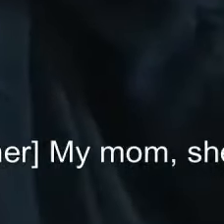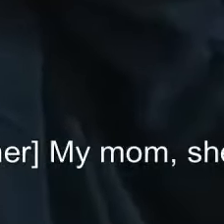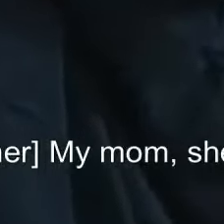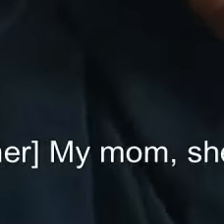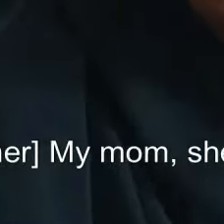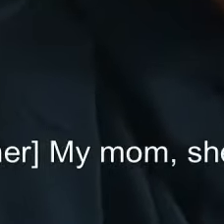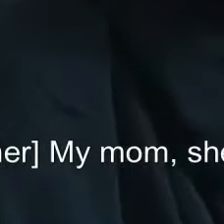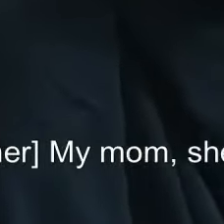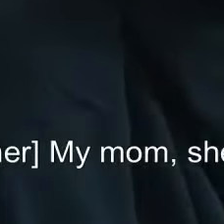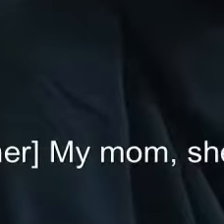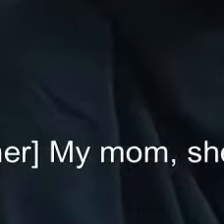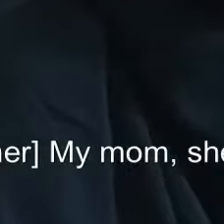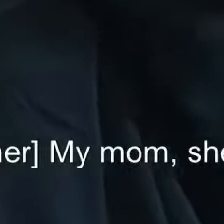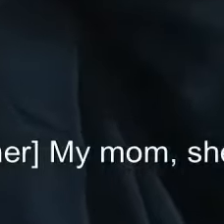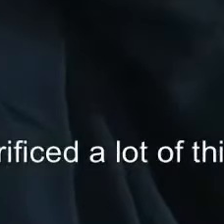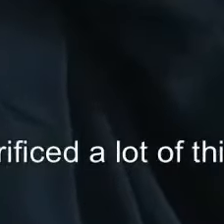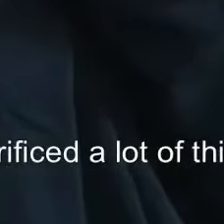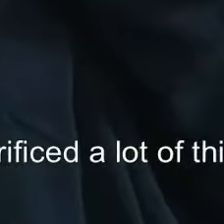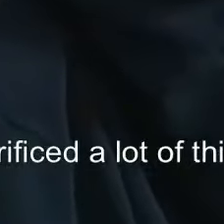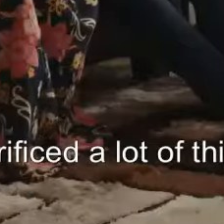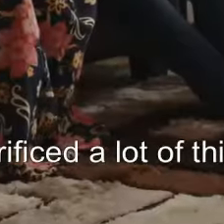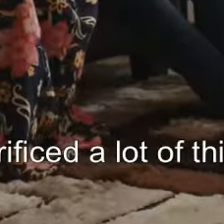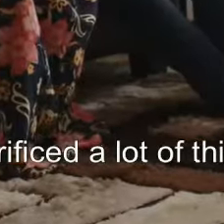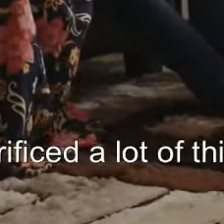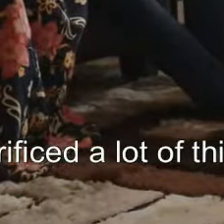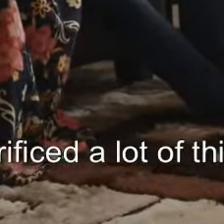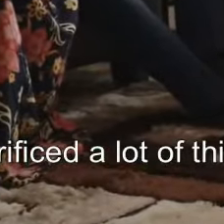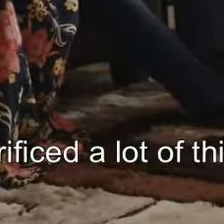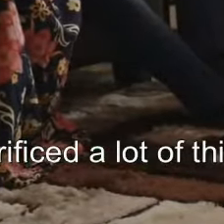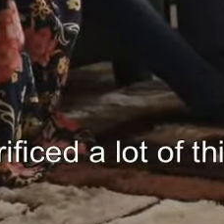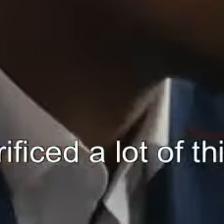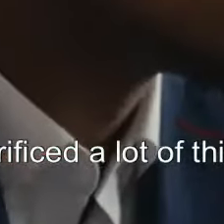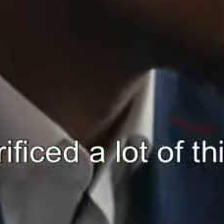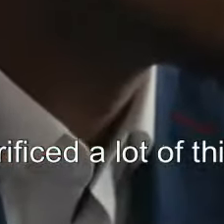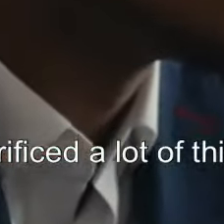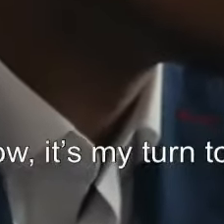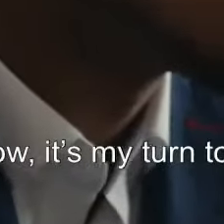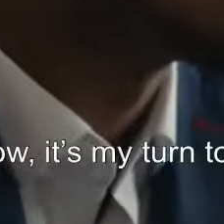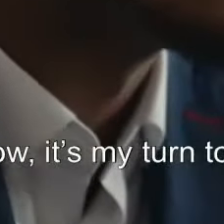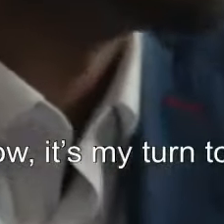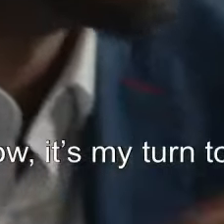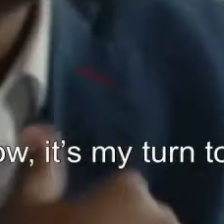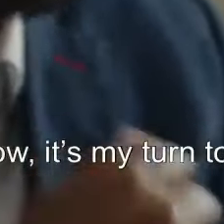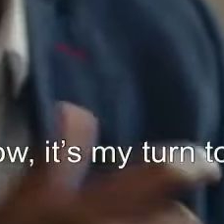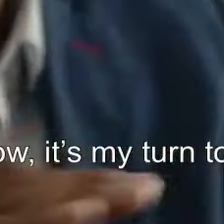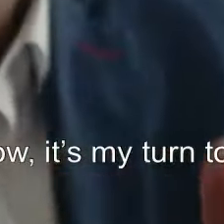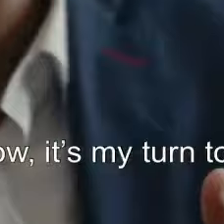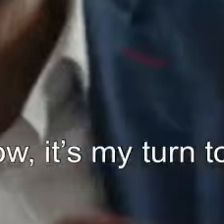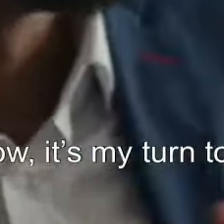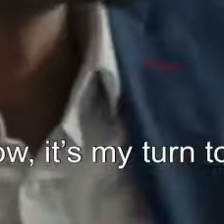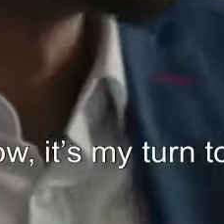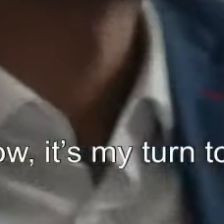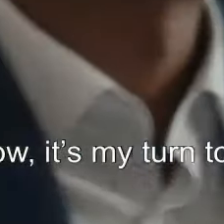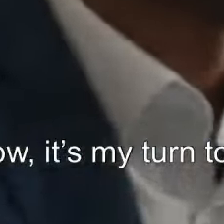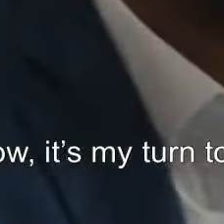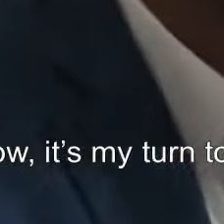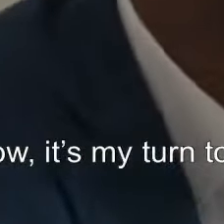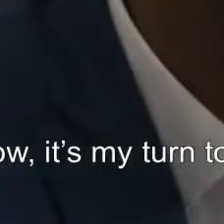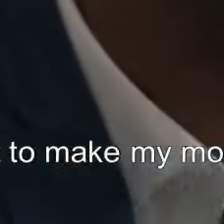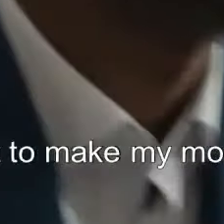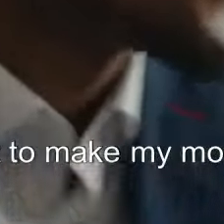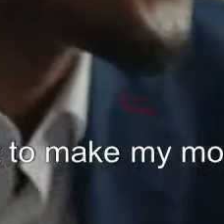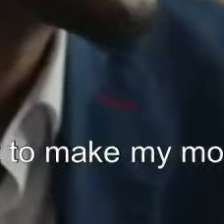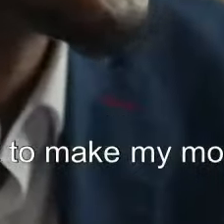My mom, she's my hero. She sacrificed a lot of things to me, and right now it's my turn to pay her